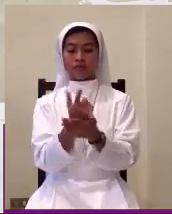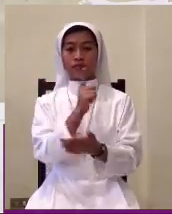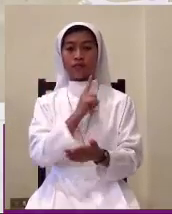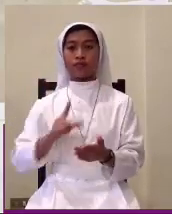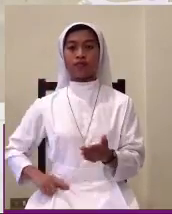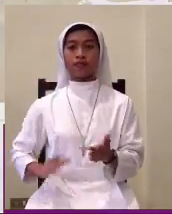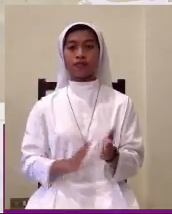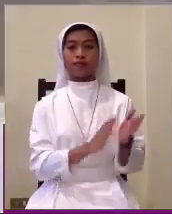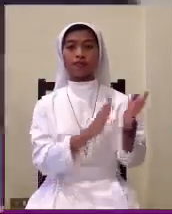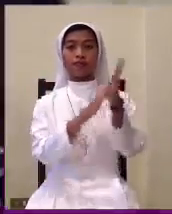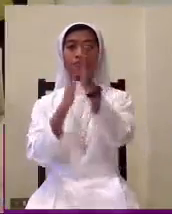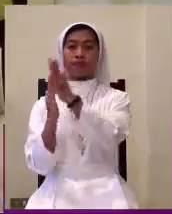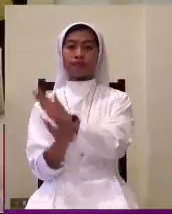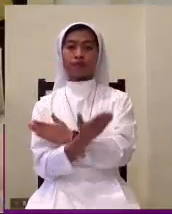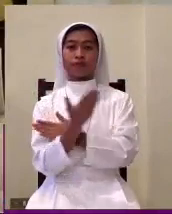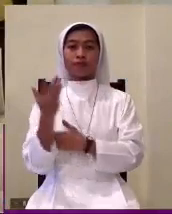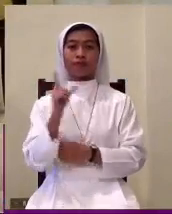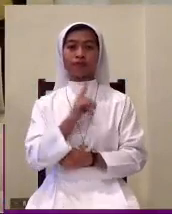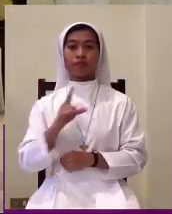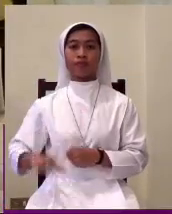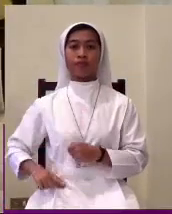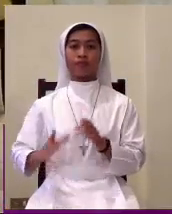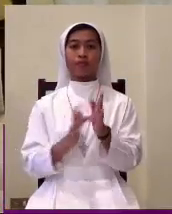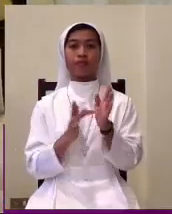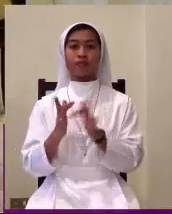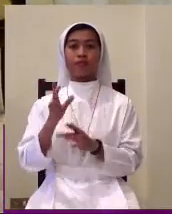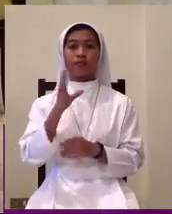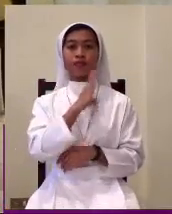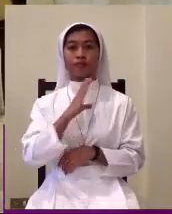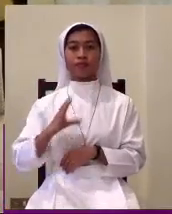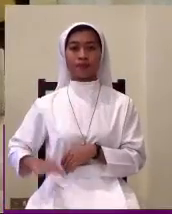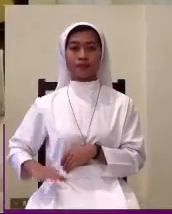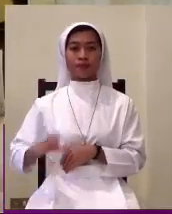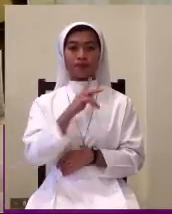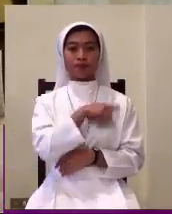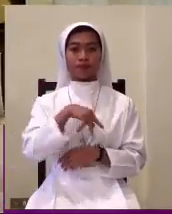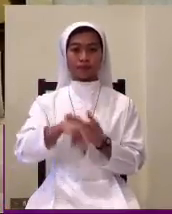Lord. Praise to you, Lord Jesus Christ. Please all be seated.